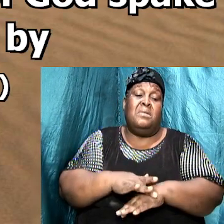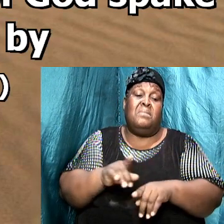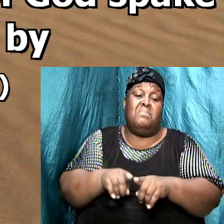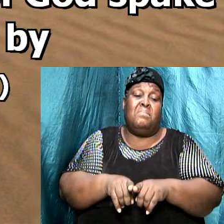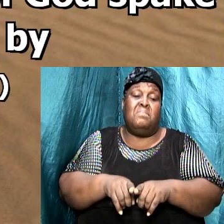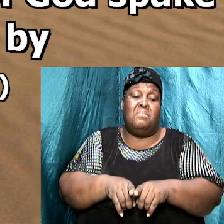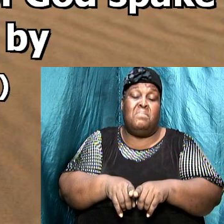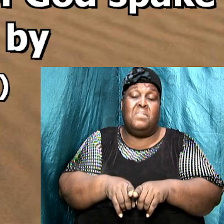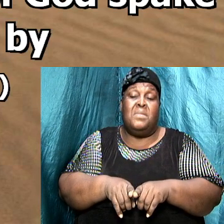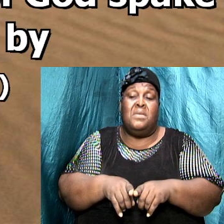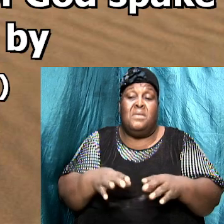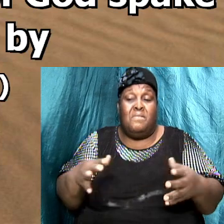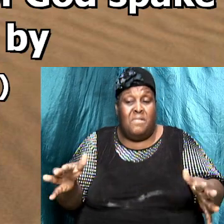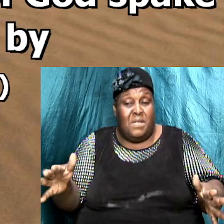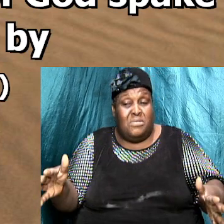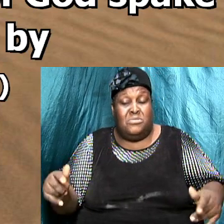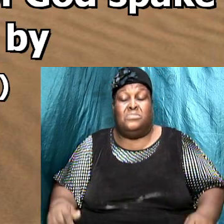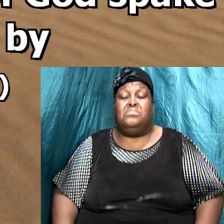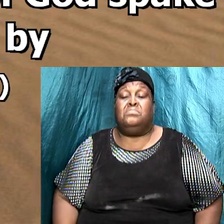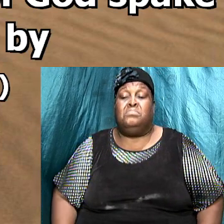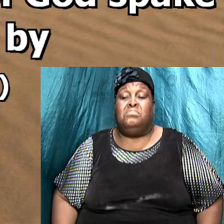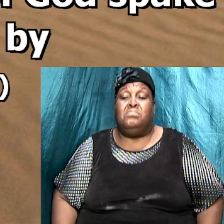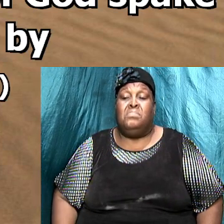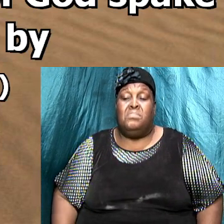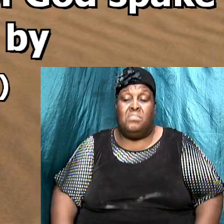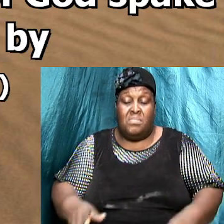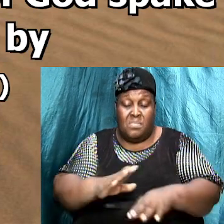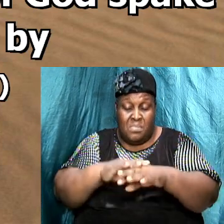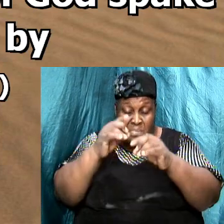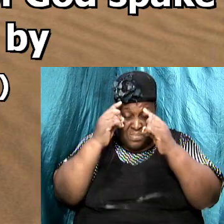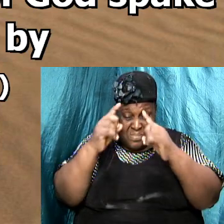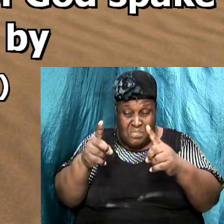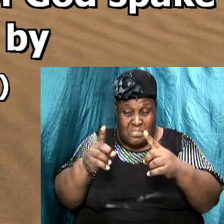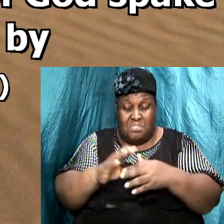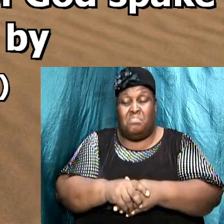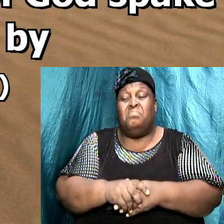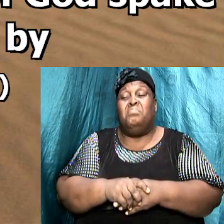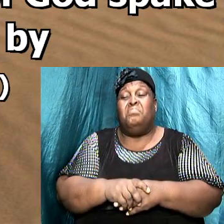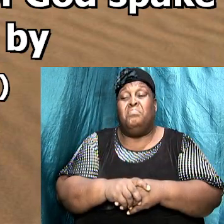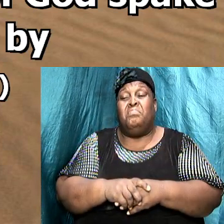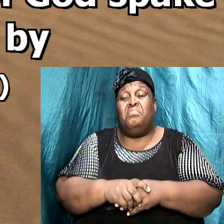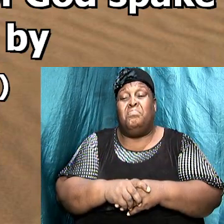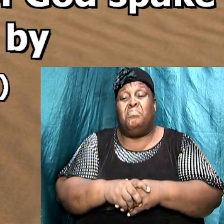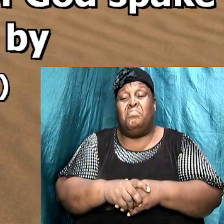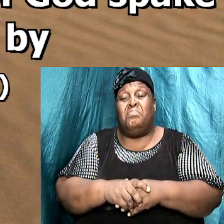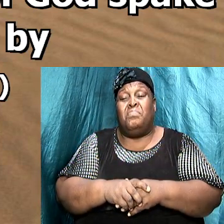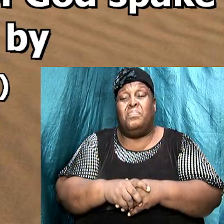up this little thing on the doctrine, that